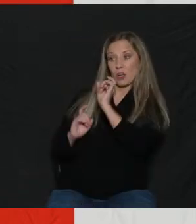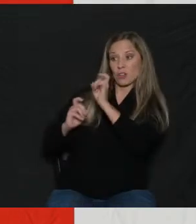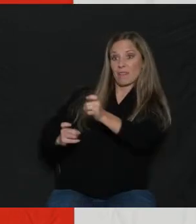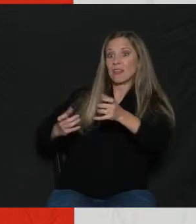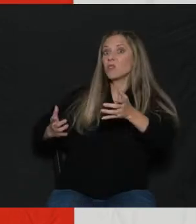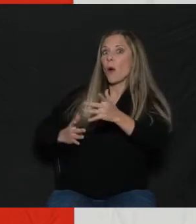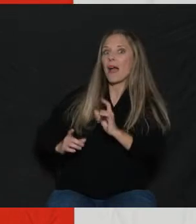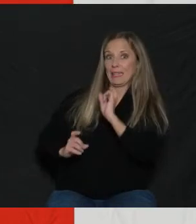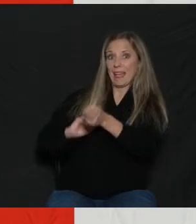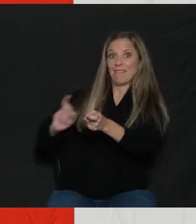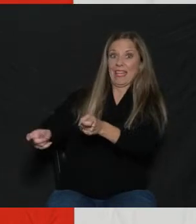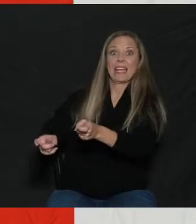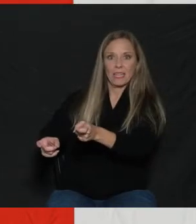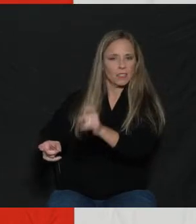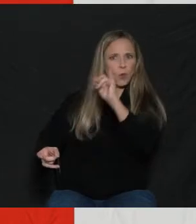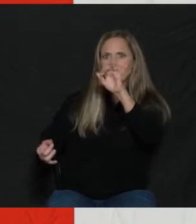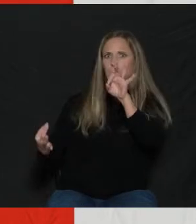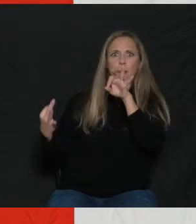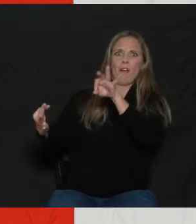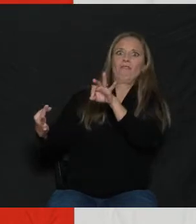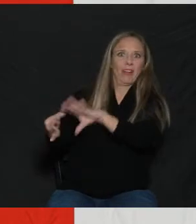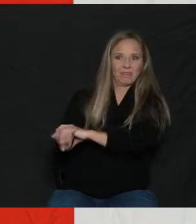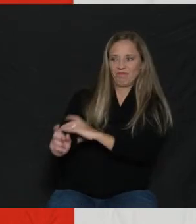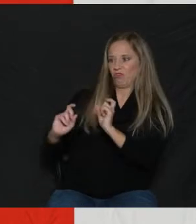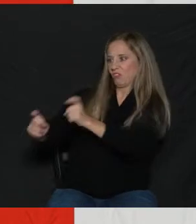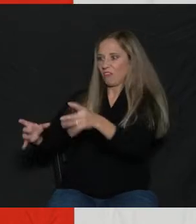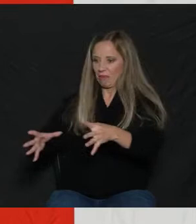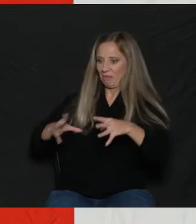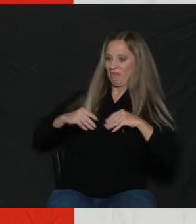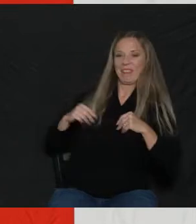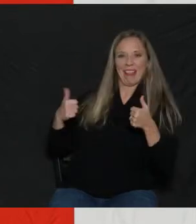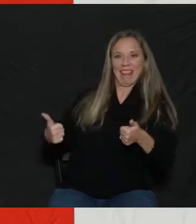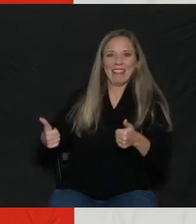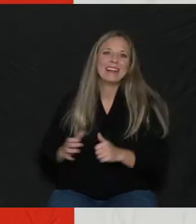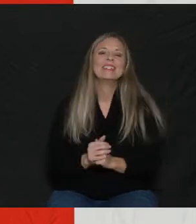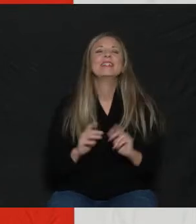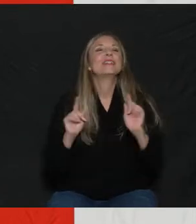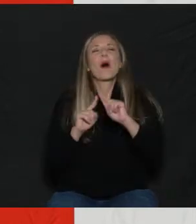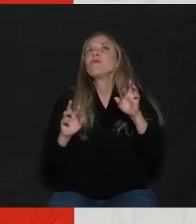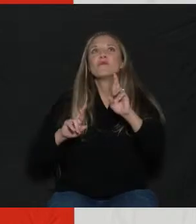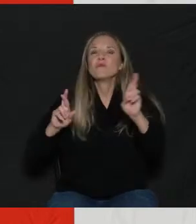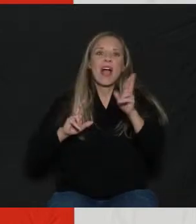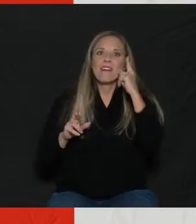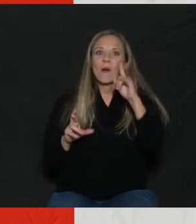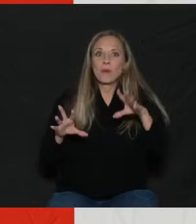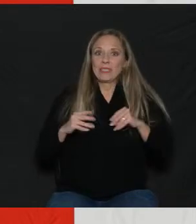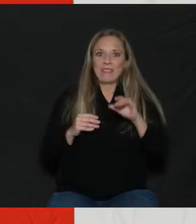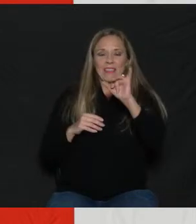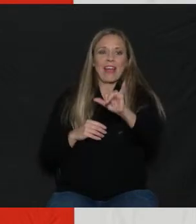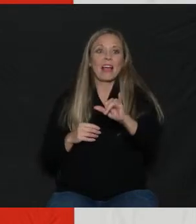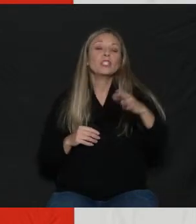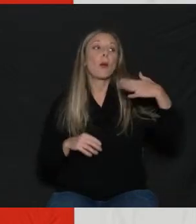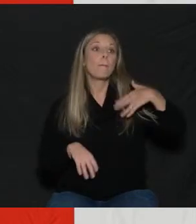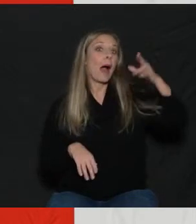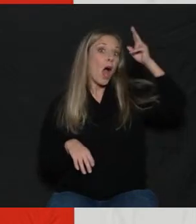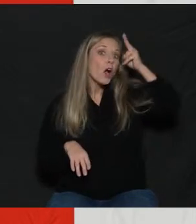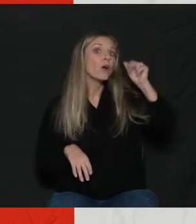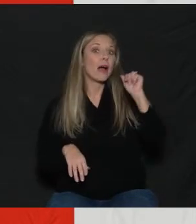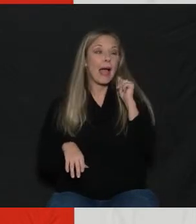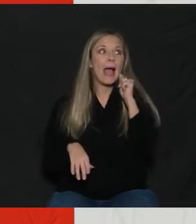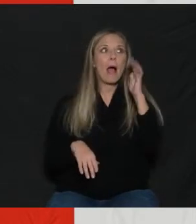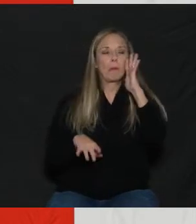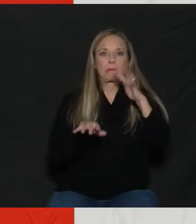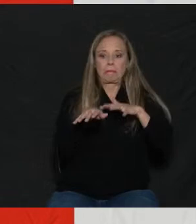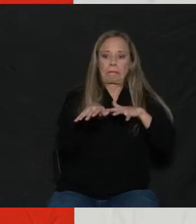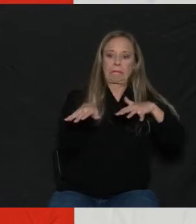gift is gift giving. So it works out perfectly. But when I was a kid, I was just ready to receive those gifts. And I would wait by the door. Now, Johnny and Debbie would get backed up sometimes,